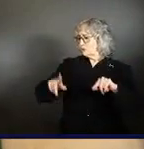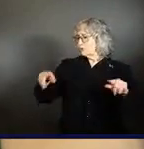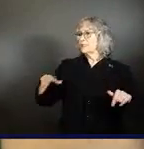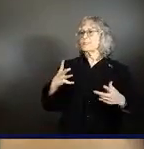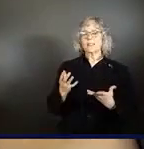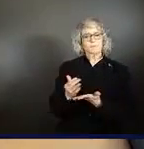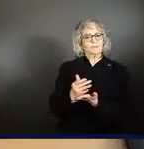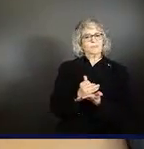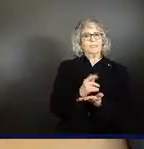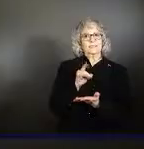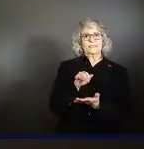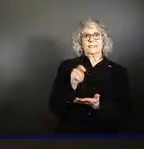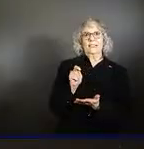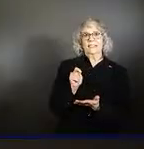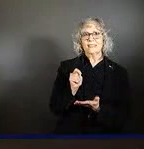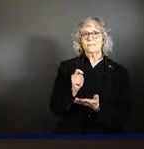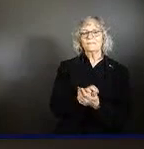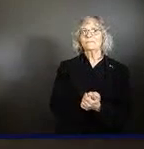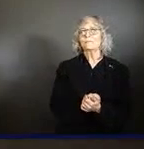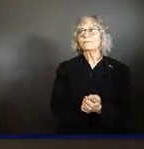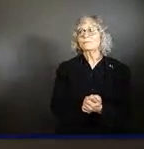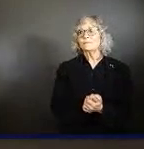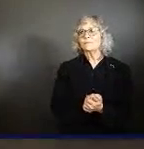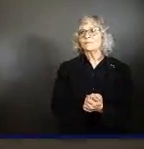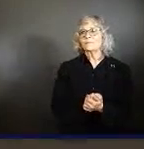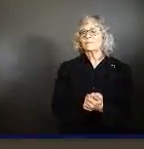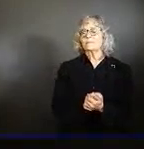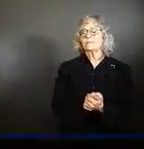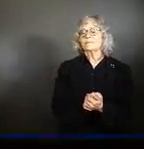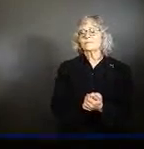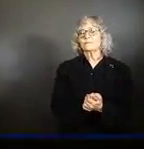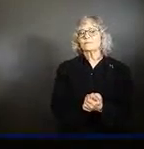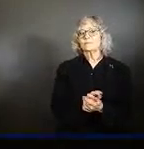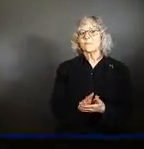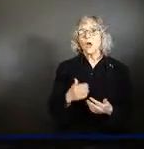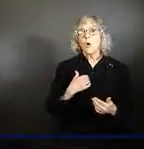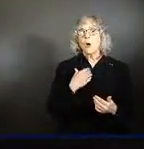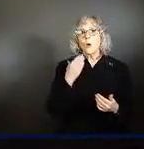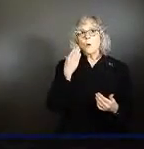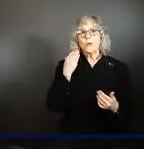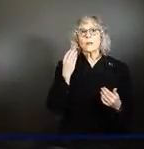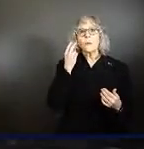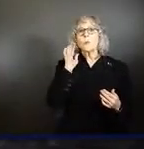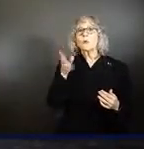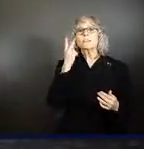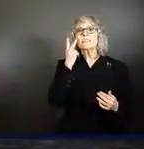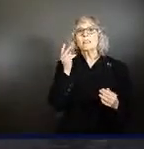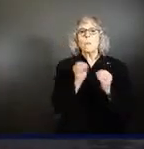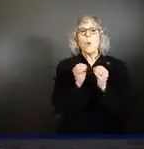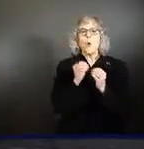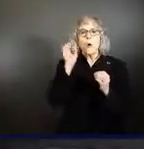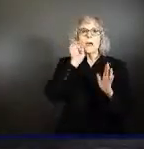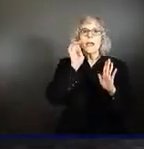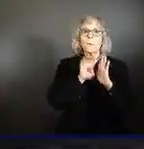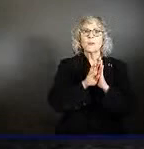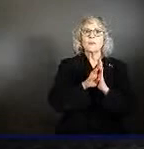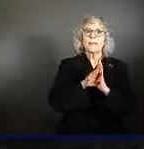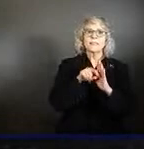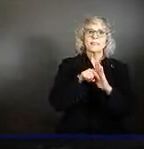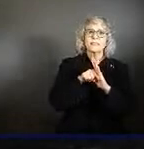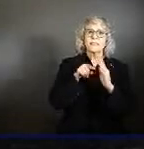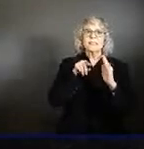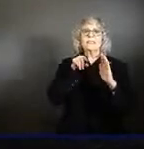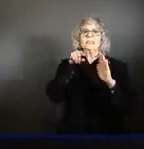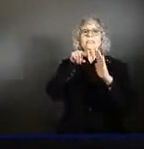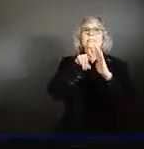data that they're going to get data from. And we're going to see more images like the deep field